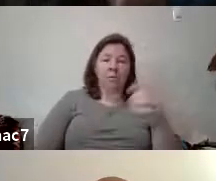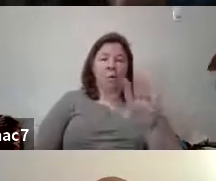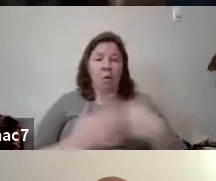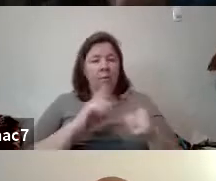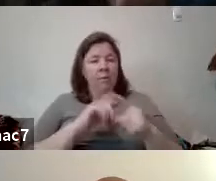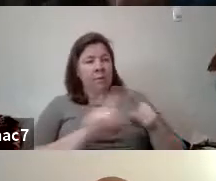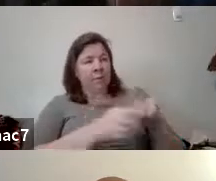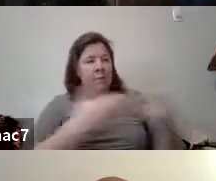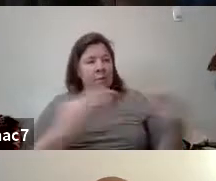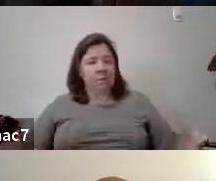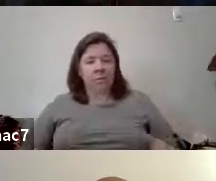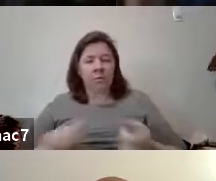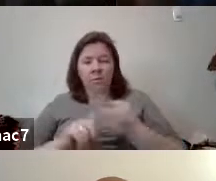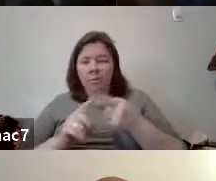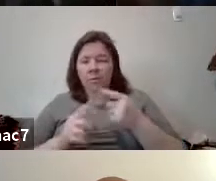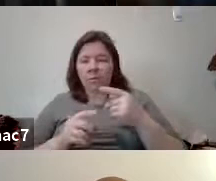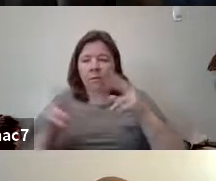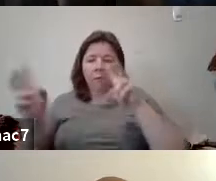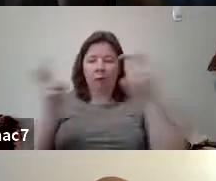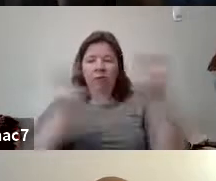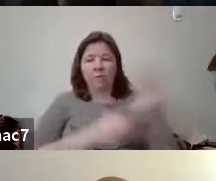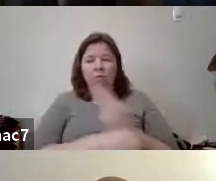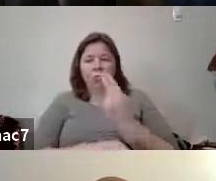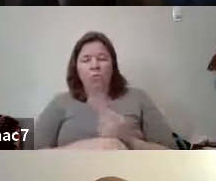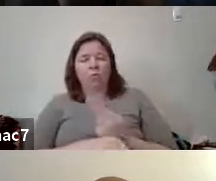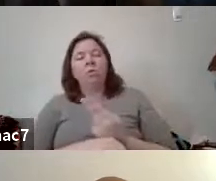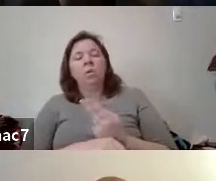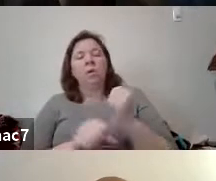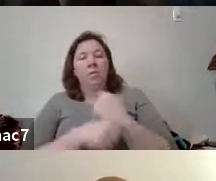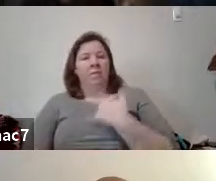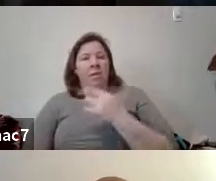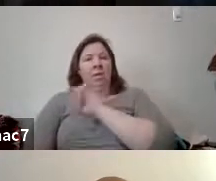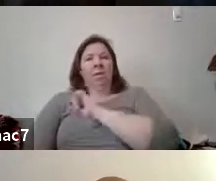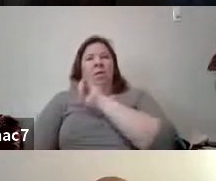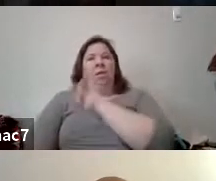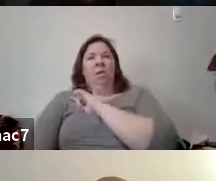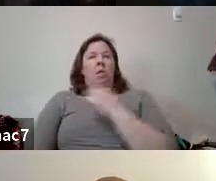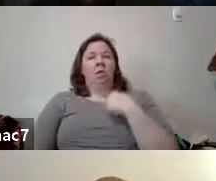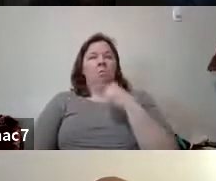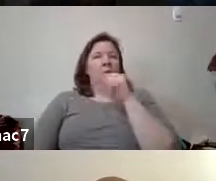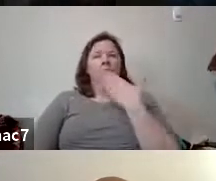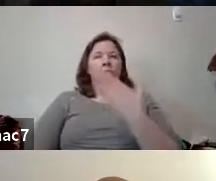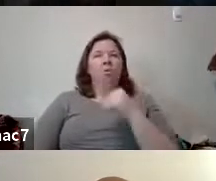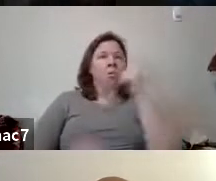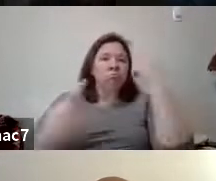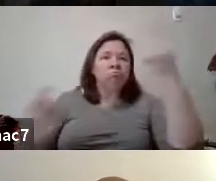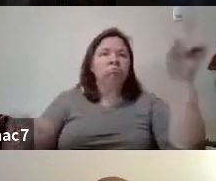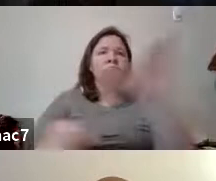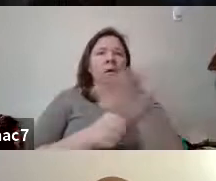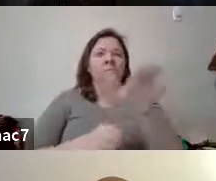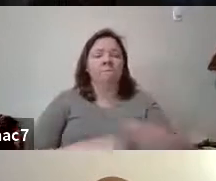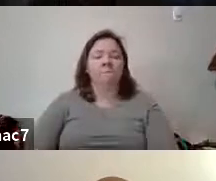different phrases that they use to make you feel guilty about the fact that you're not succeeding.